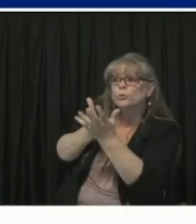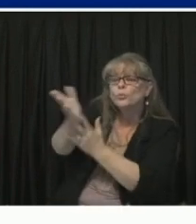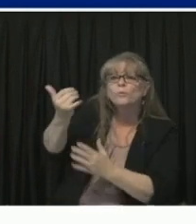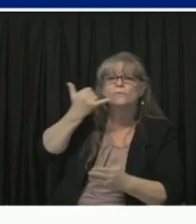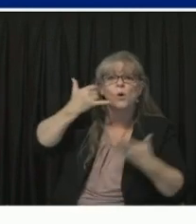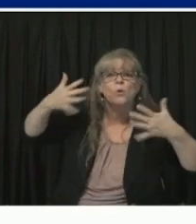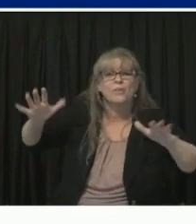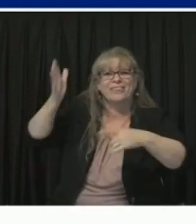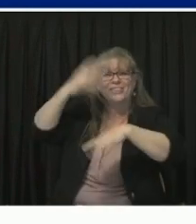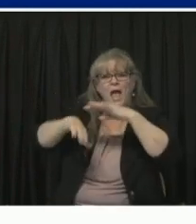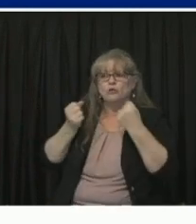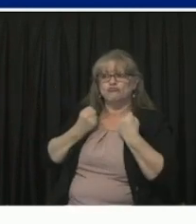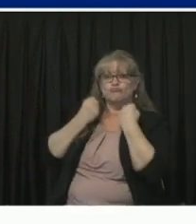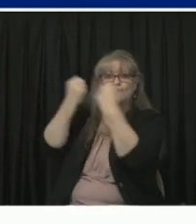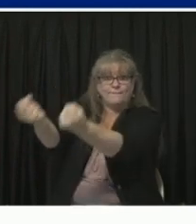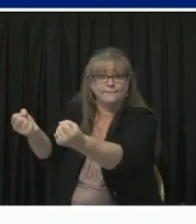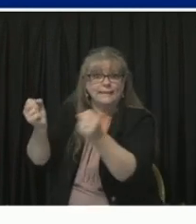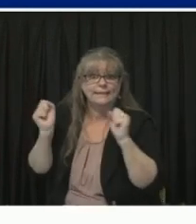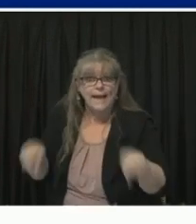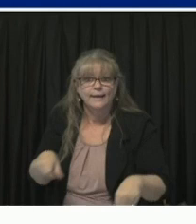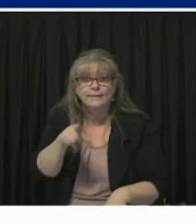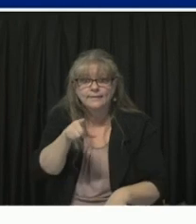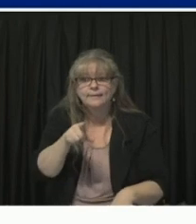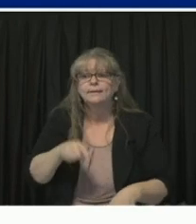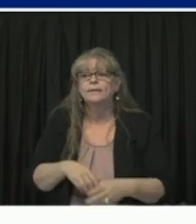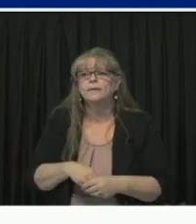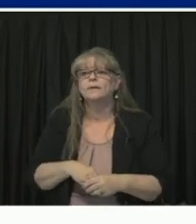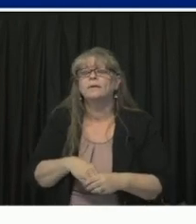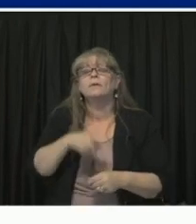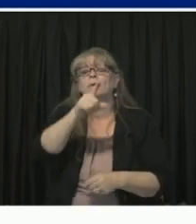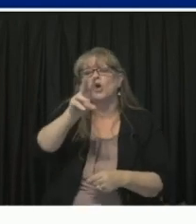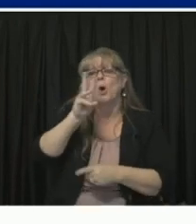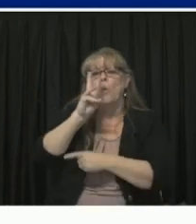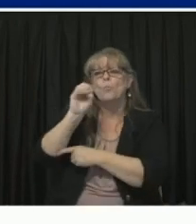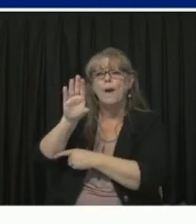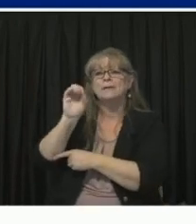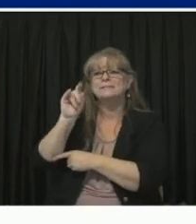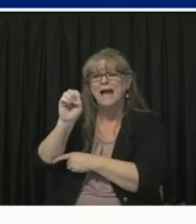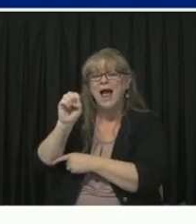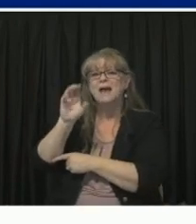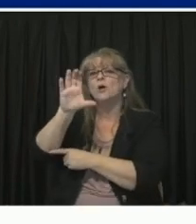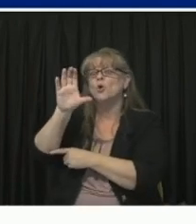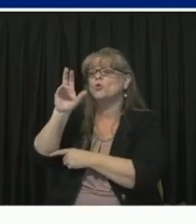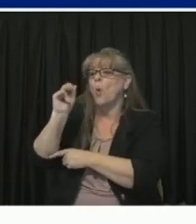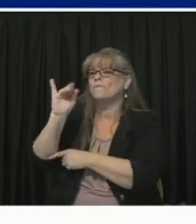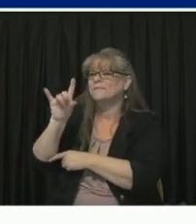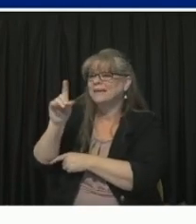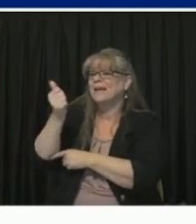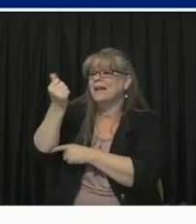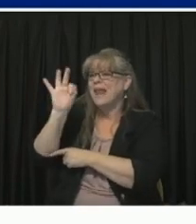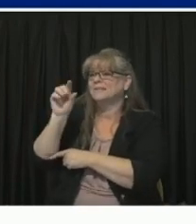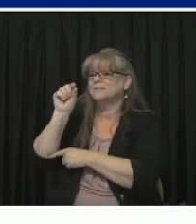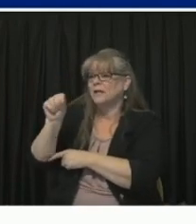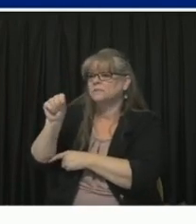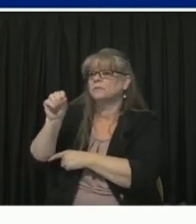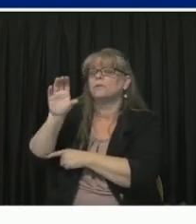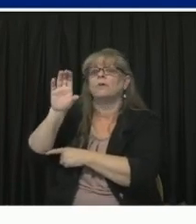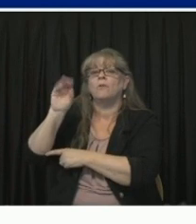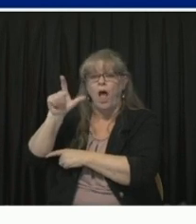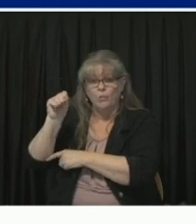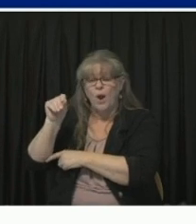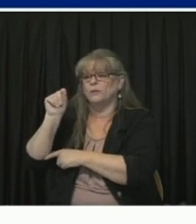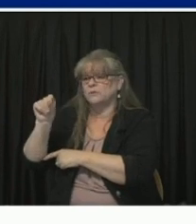covid19.colorado.gov. Scroll down the page and find the telehealth section, covid19.colorado.gov. And you're welcome to do that. I